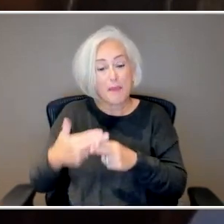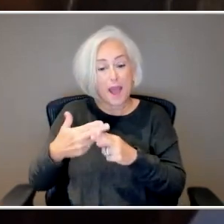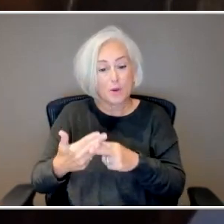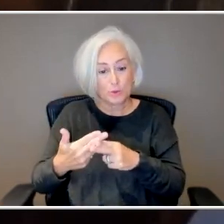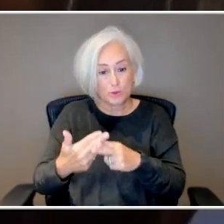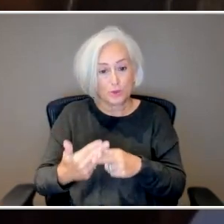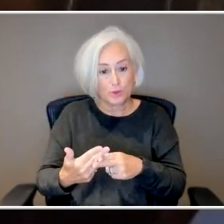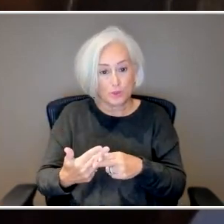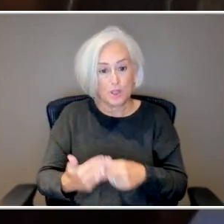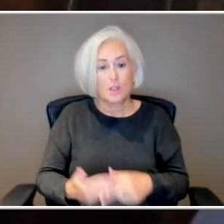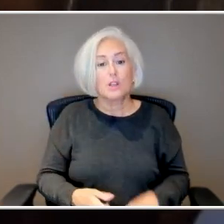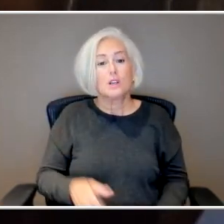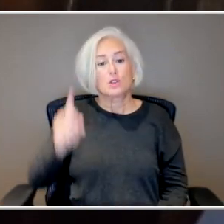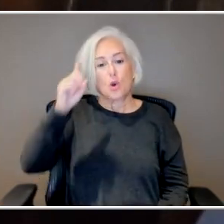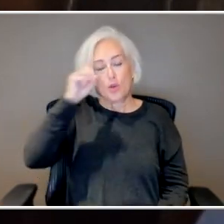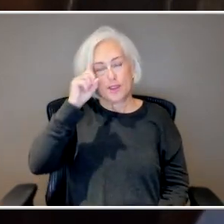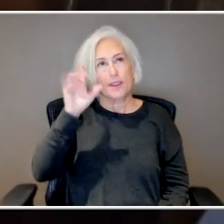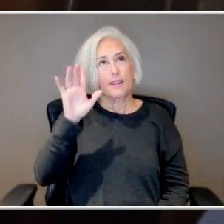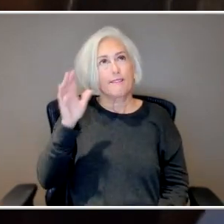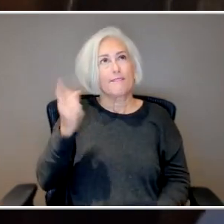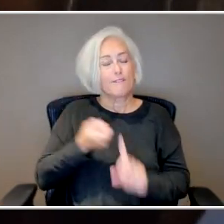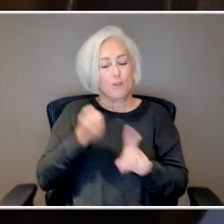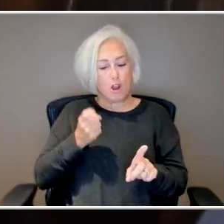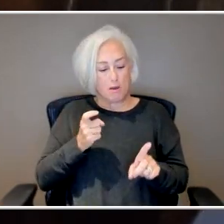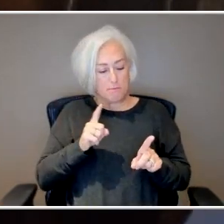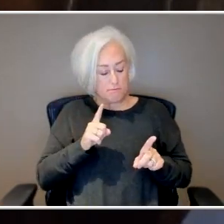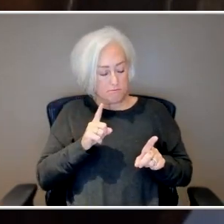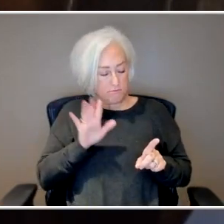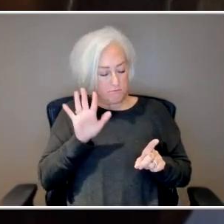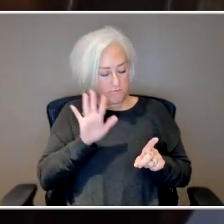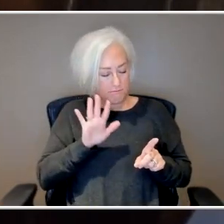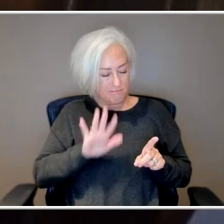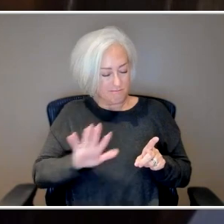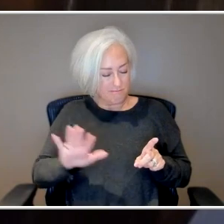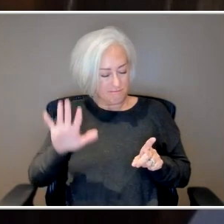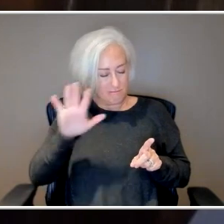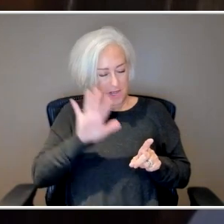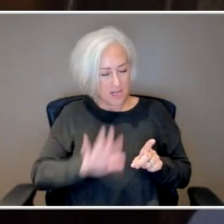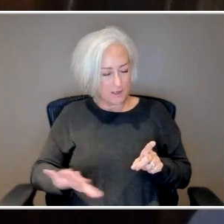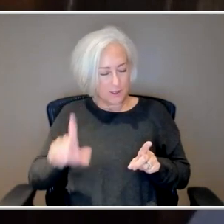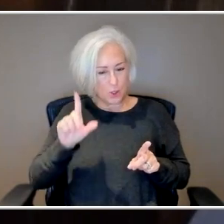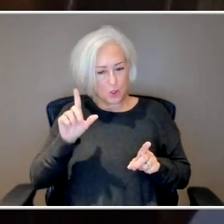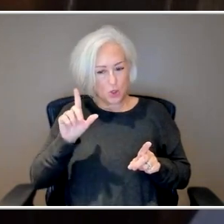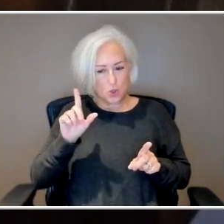So from when I started, which would have been